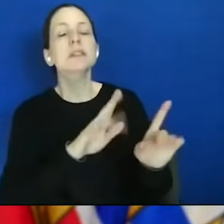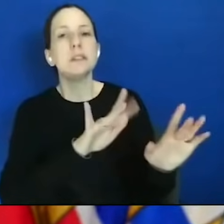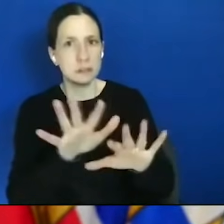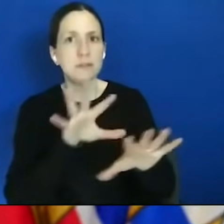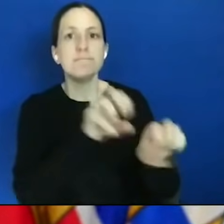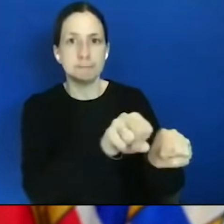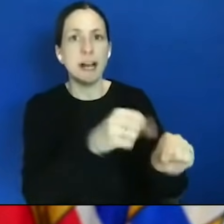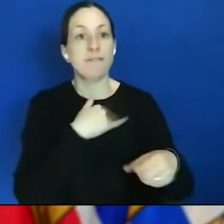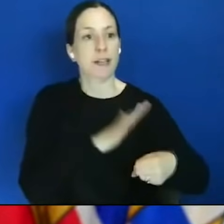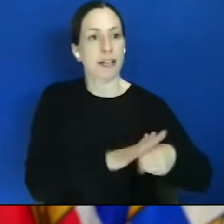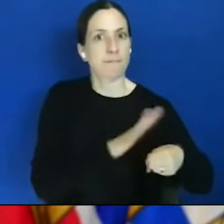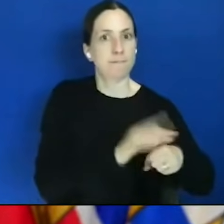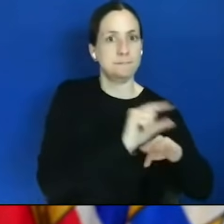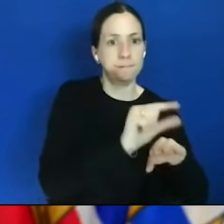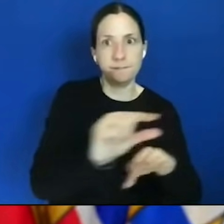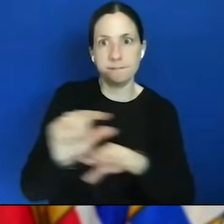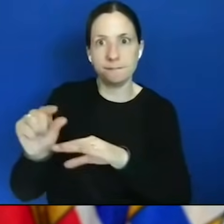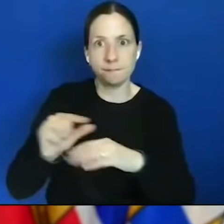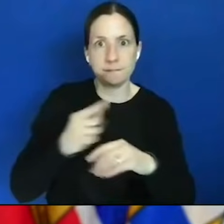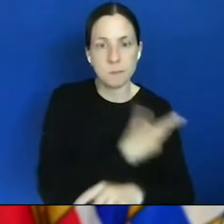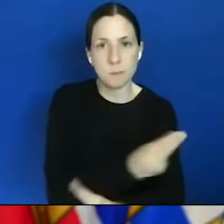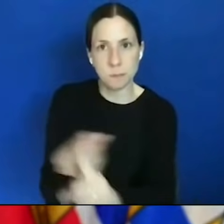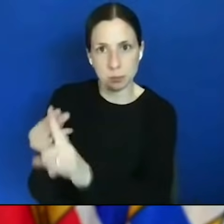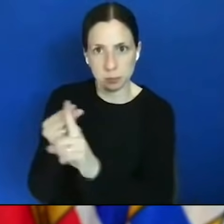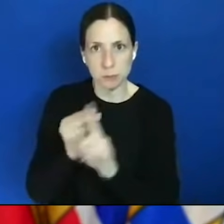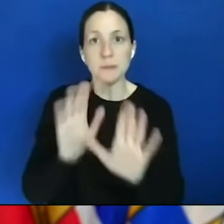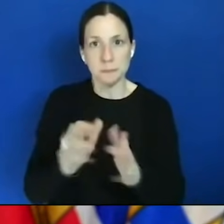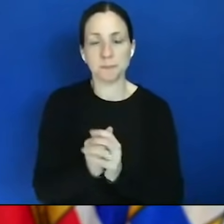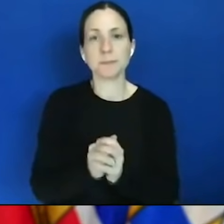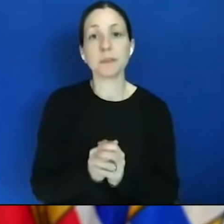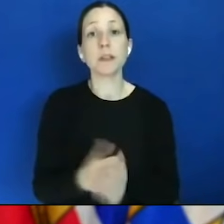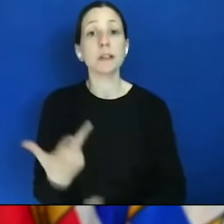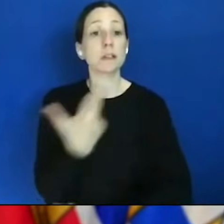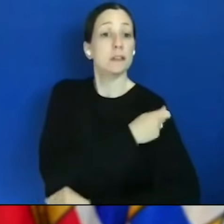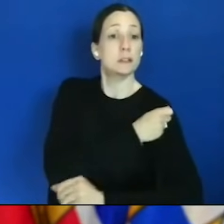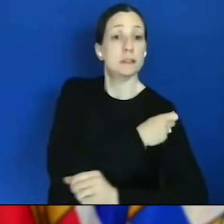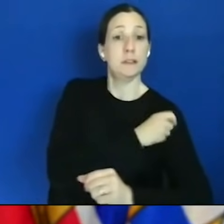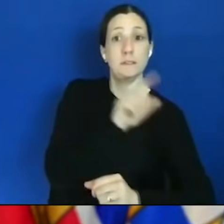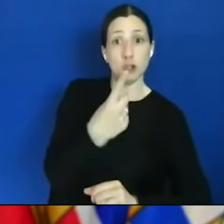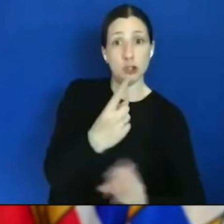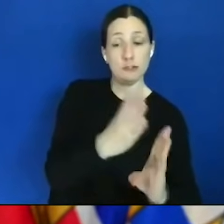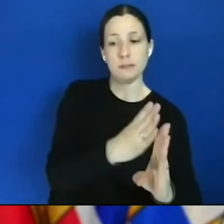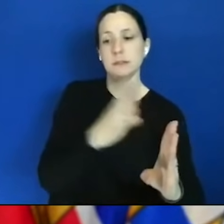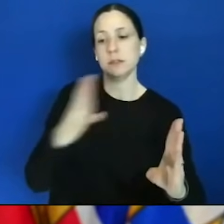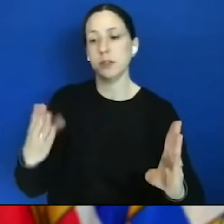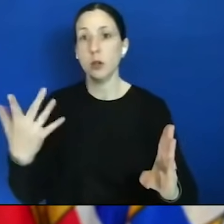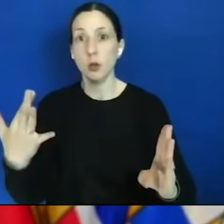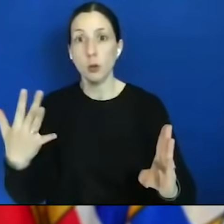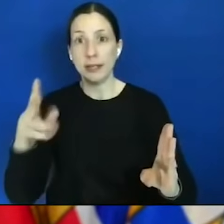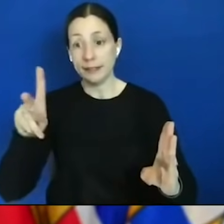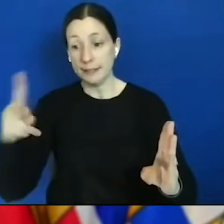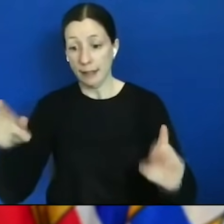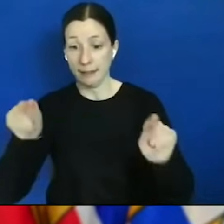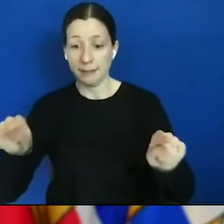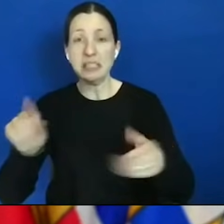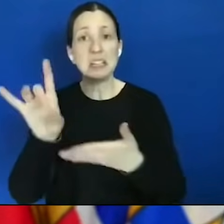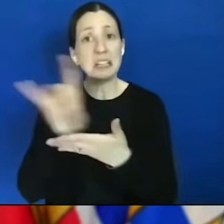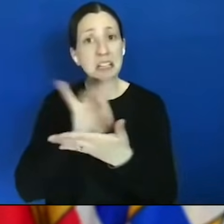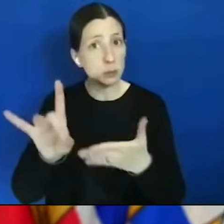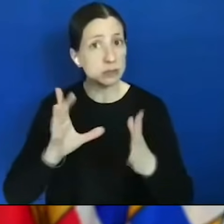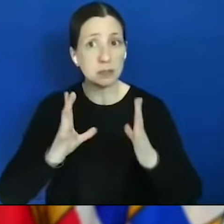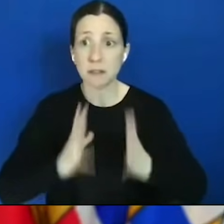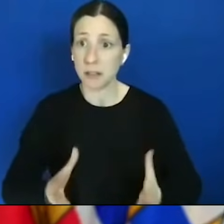I mentioned, we know that the minimum 8 weeks is okay, but there is no risk to waiting a little bit longer, and in some cases